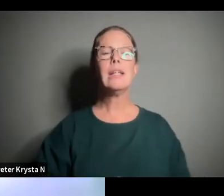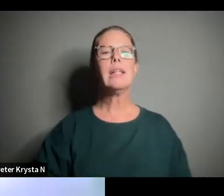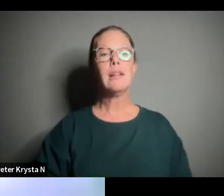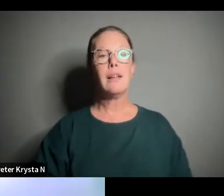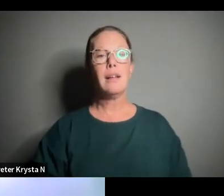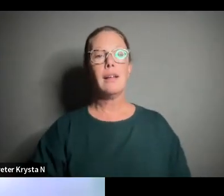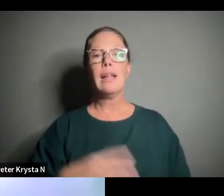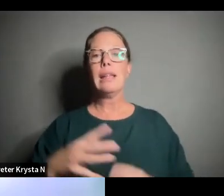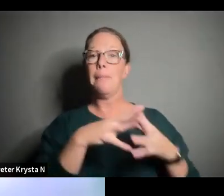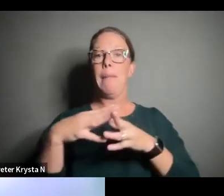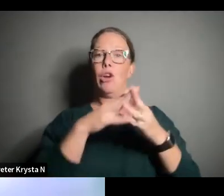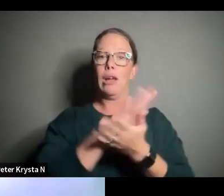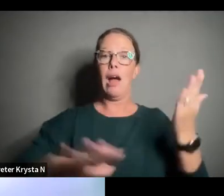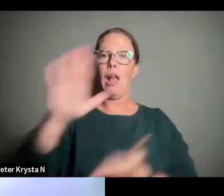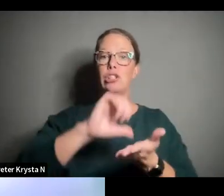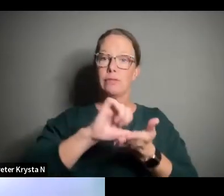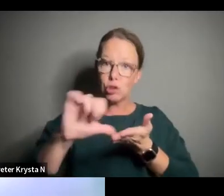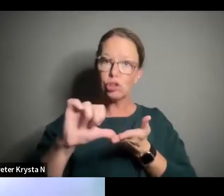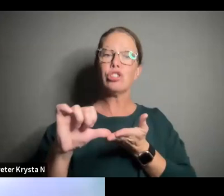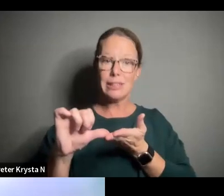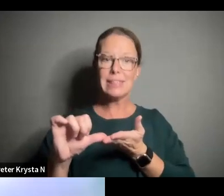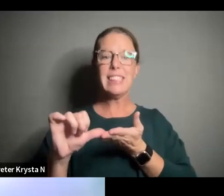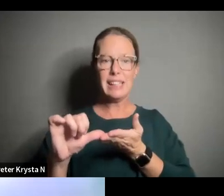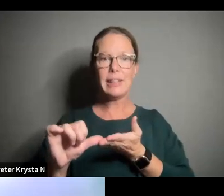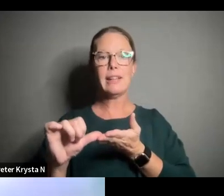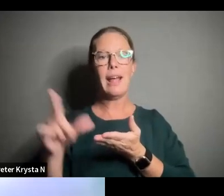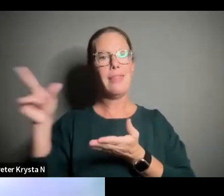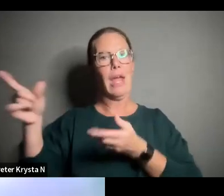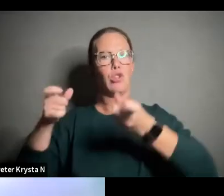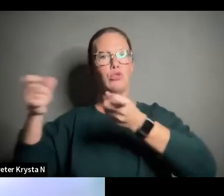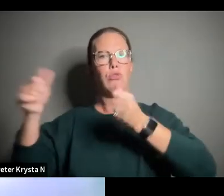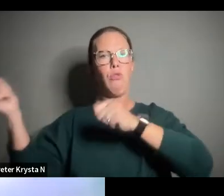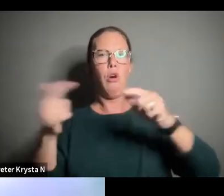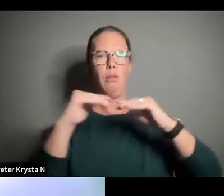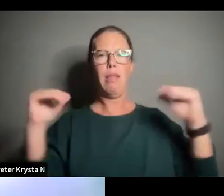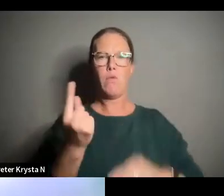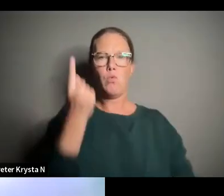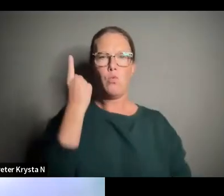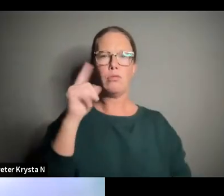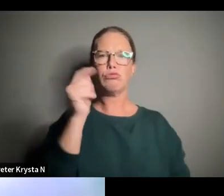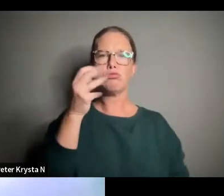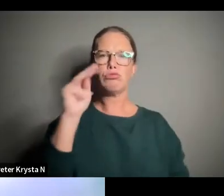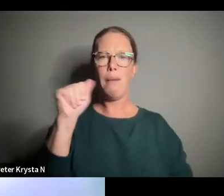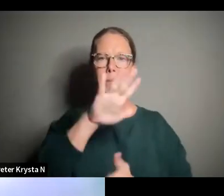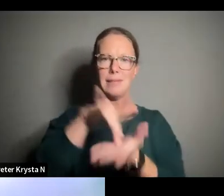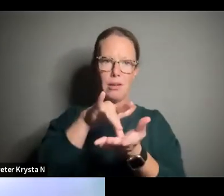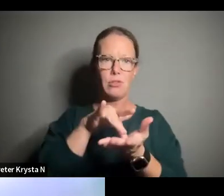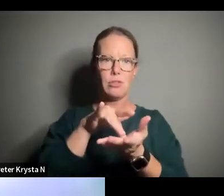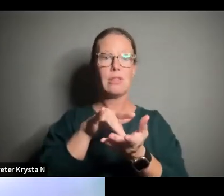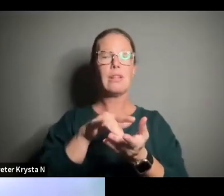that the American College of Surgeons Committee on Trauma, which kind of controls all level 1 trauma centers in the United States, as